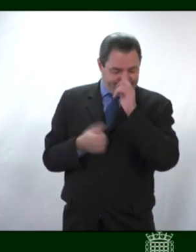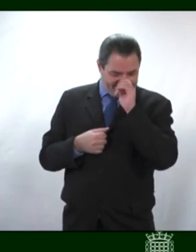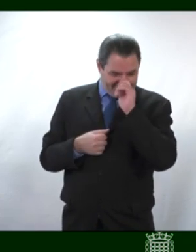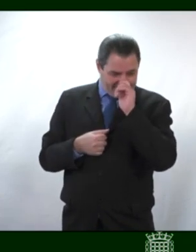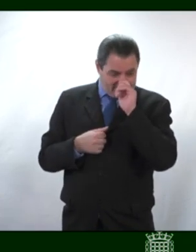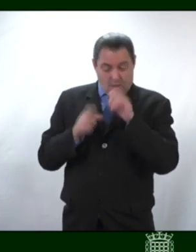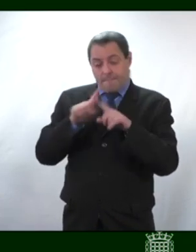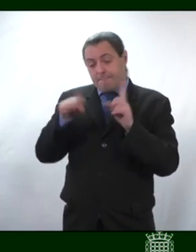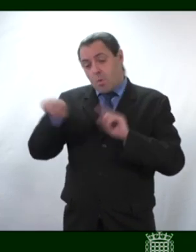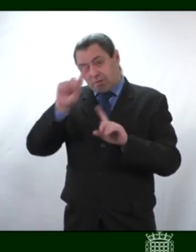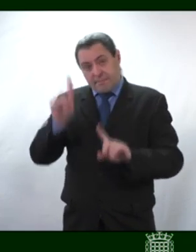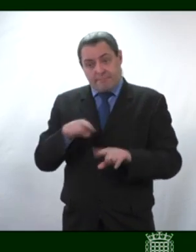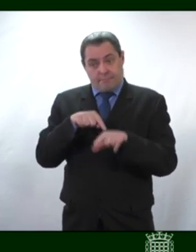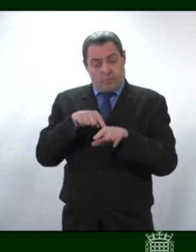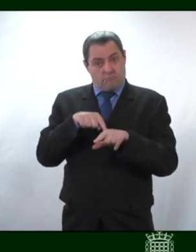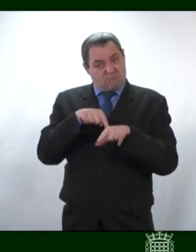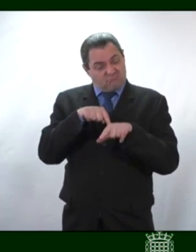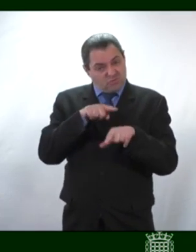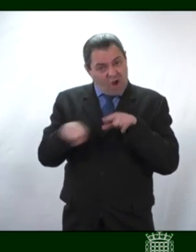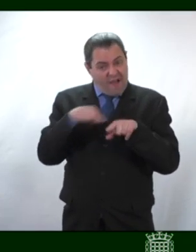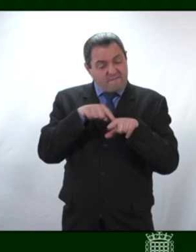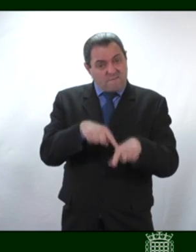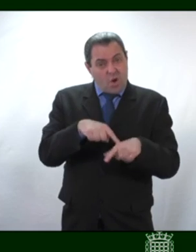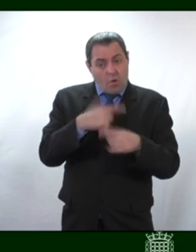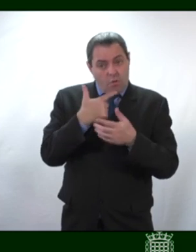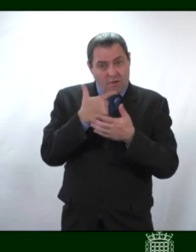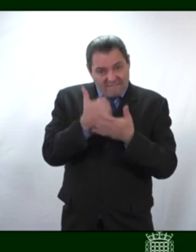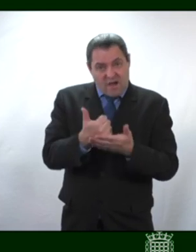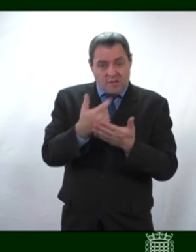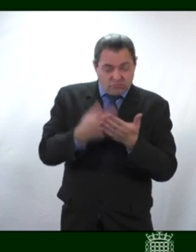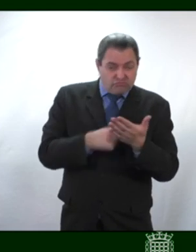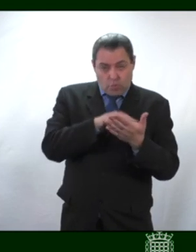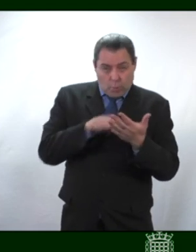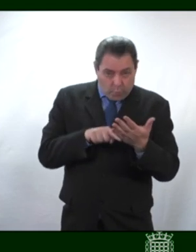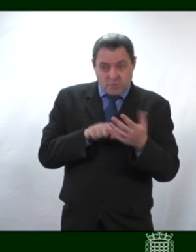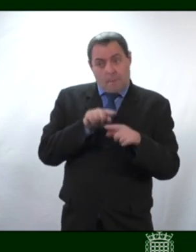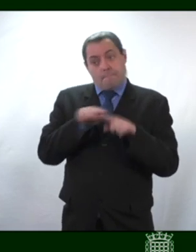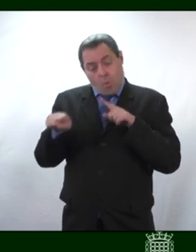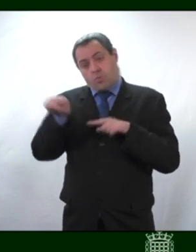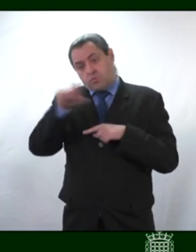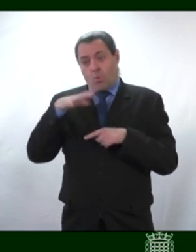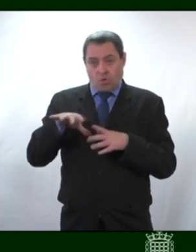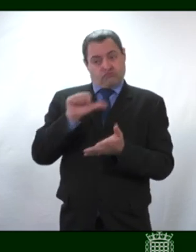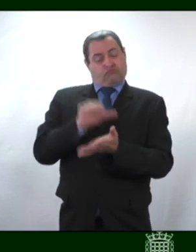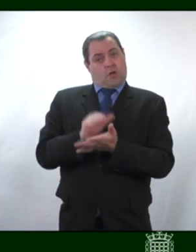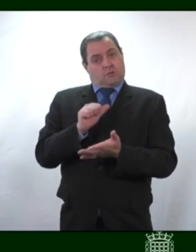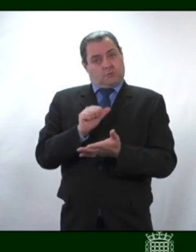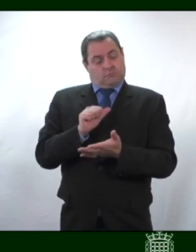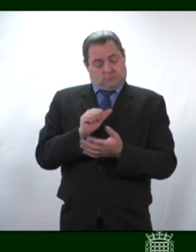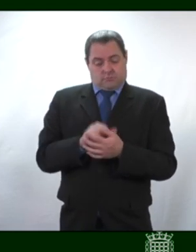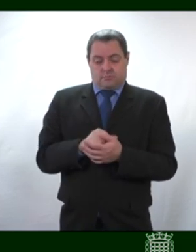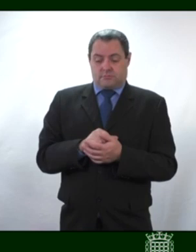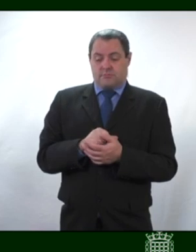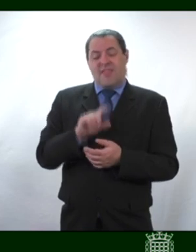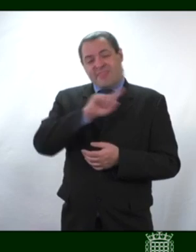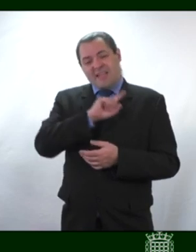vast majority of people want to do the right thing. And we introduced the £500 payment for those on low incomes precisely